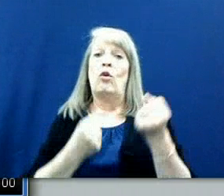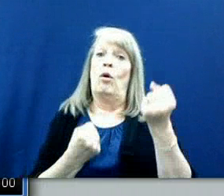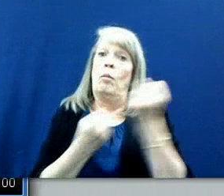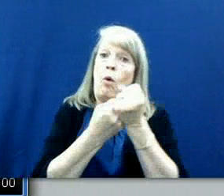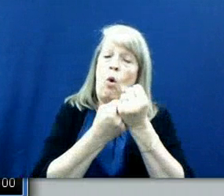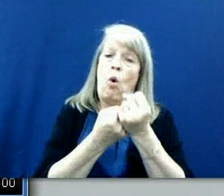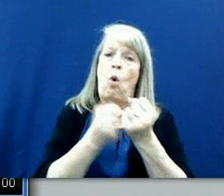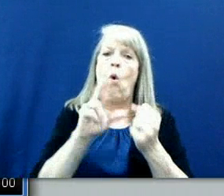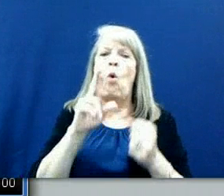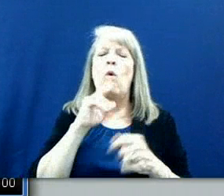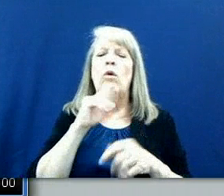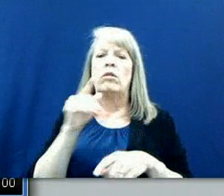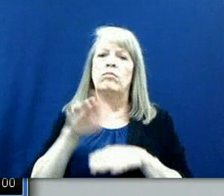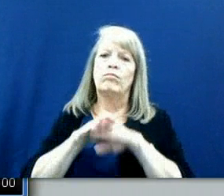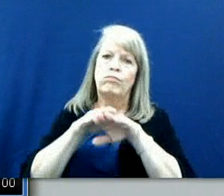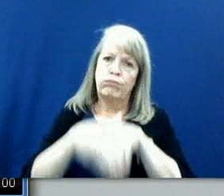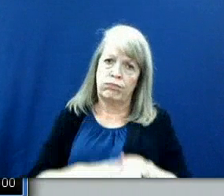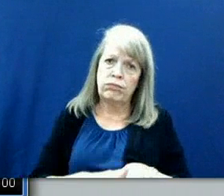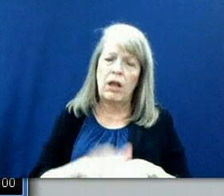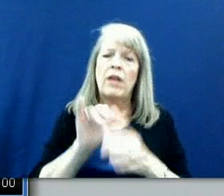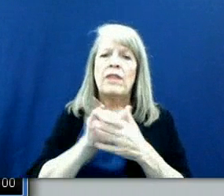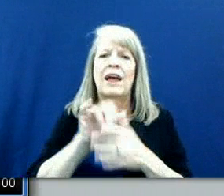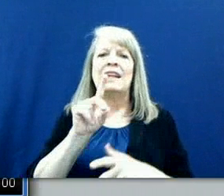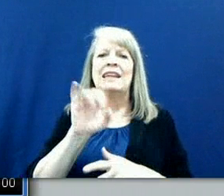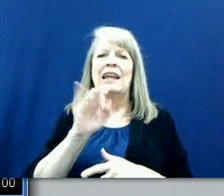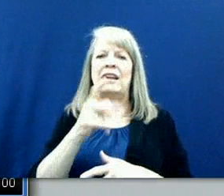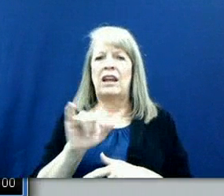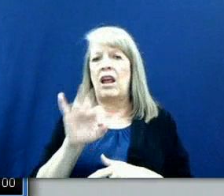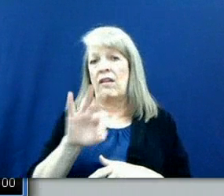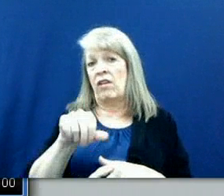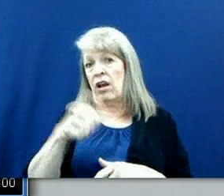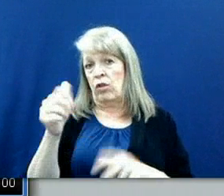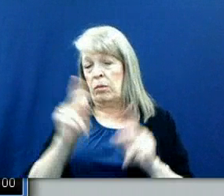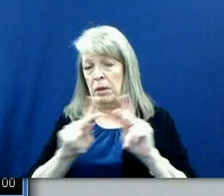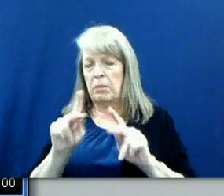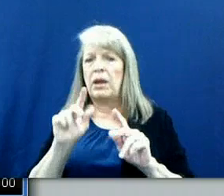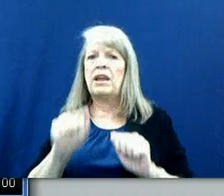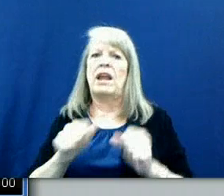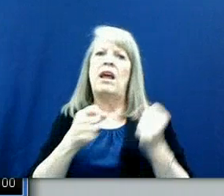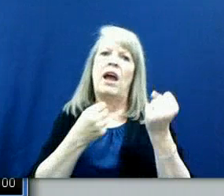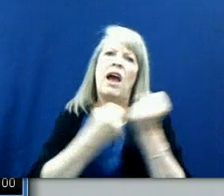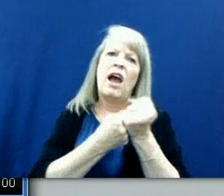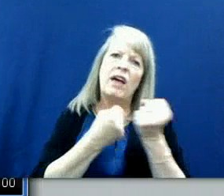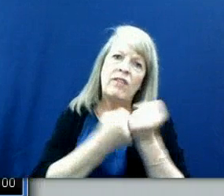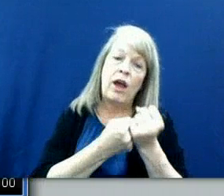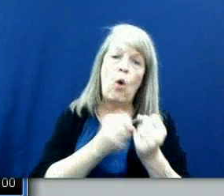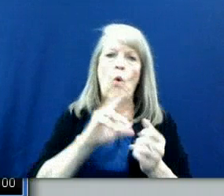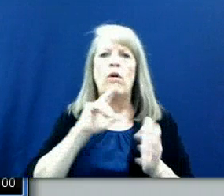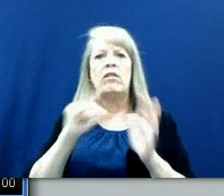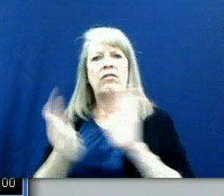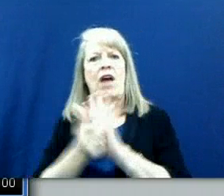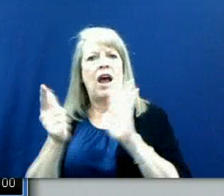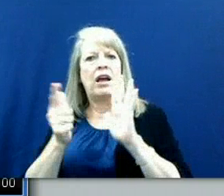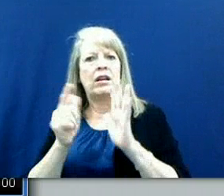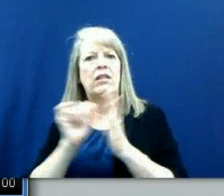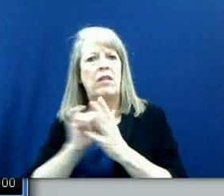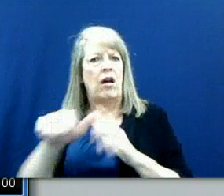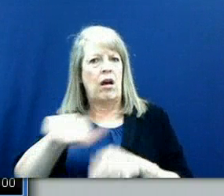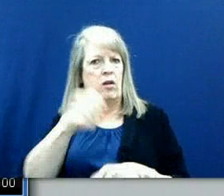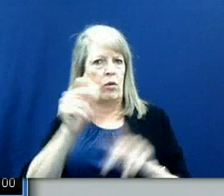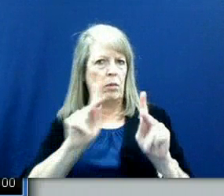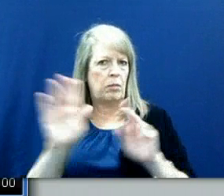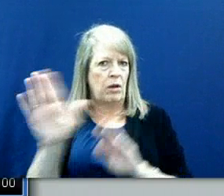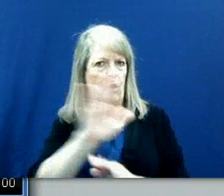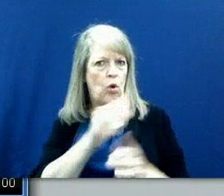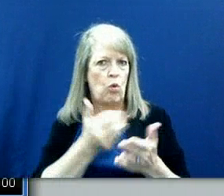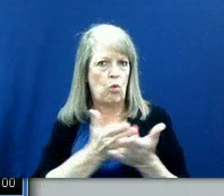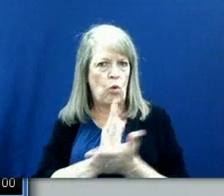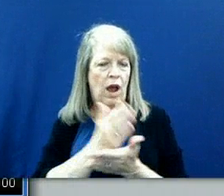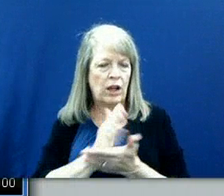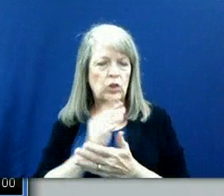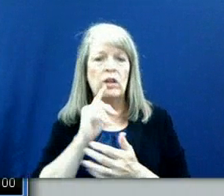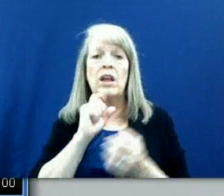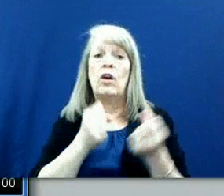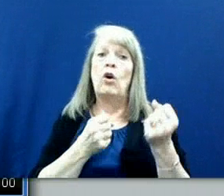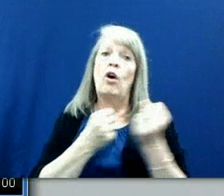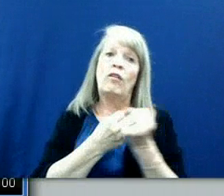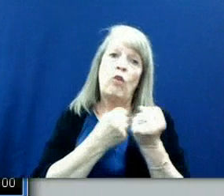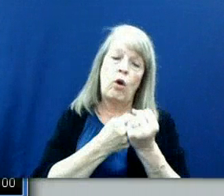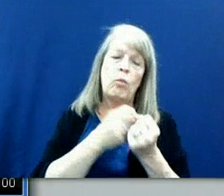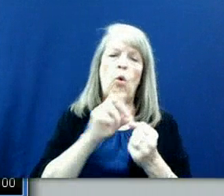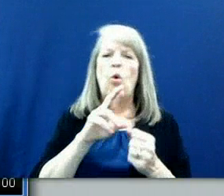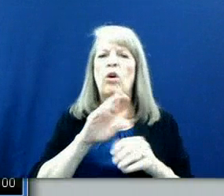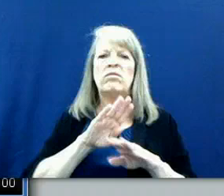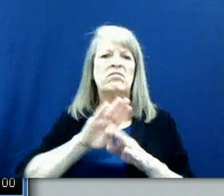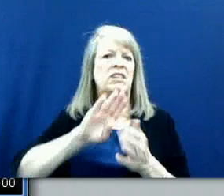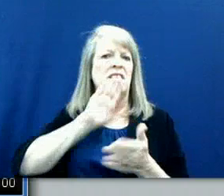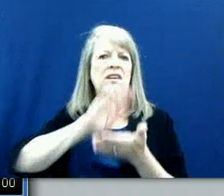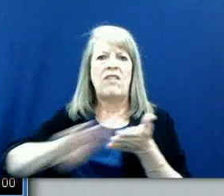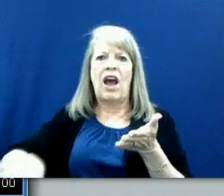other people, can advocate or violate the rights of other people, and can affirm or disavow the humanity of